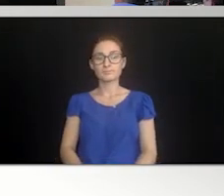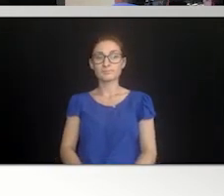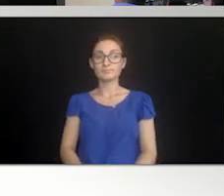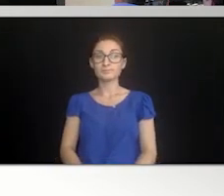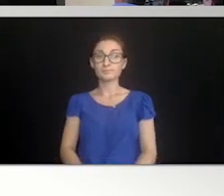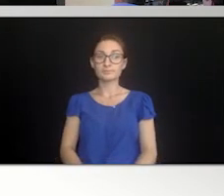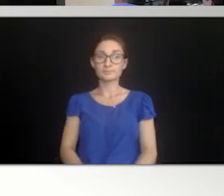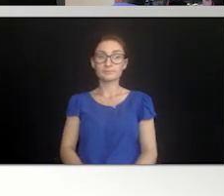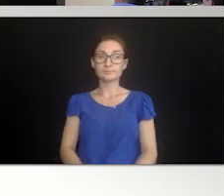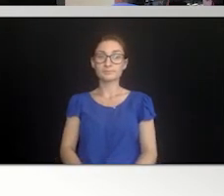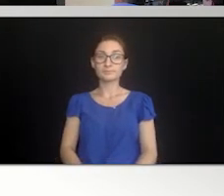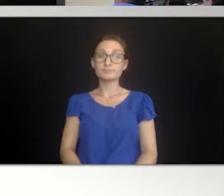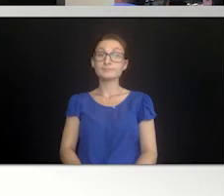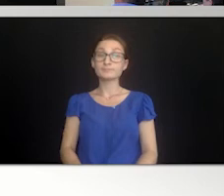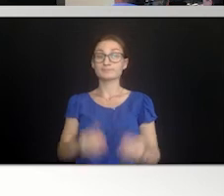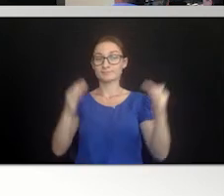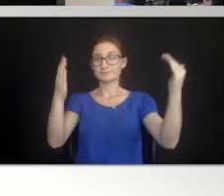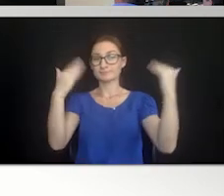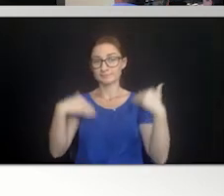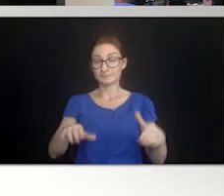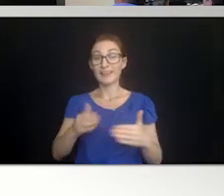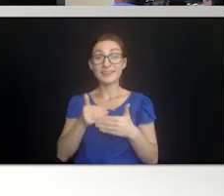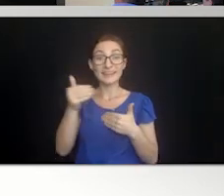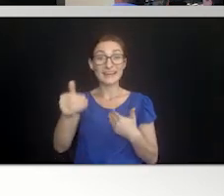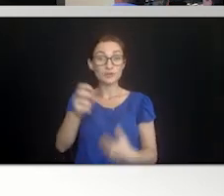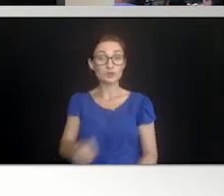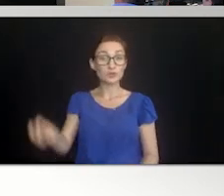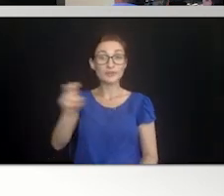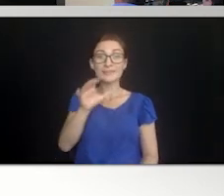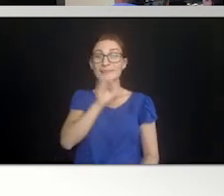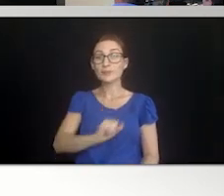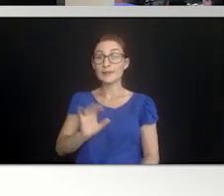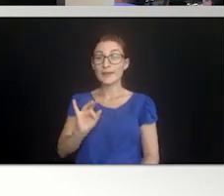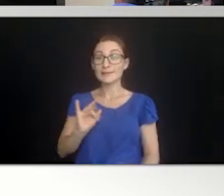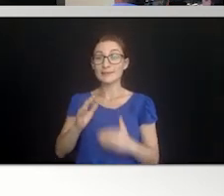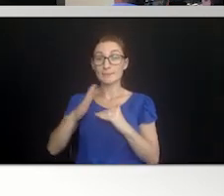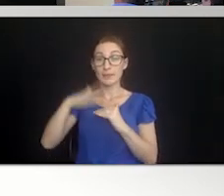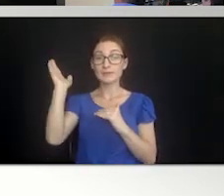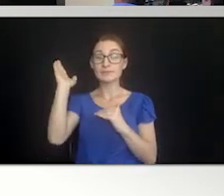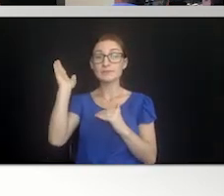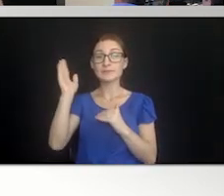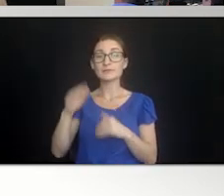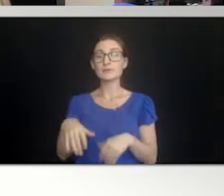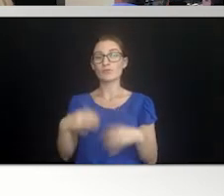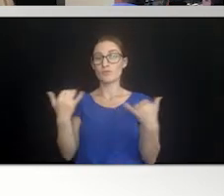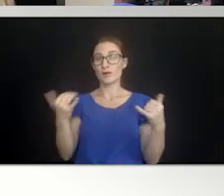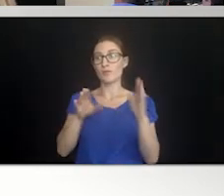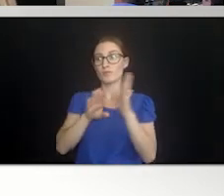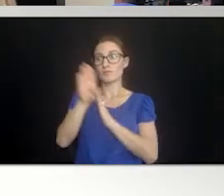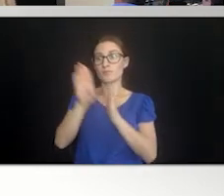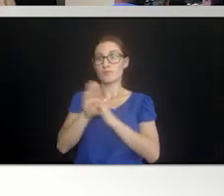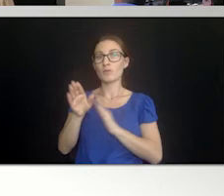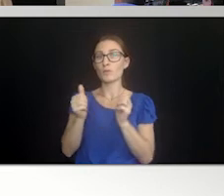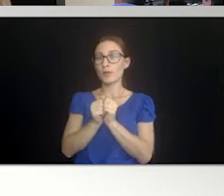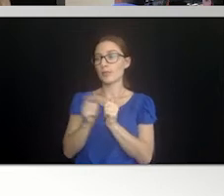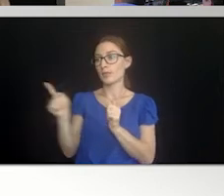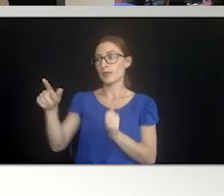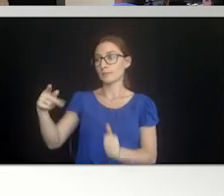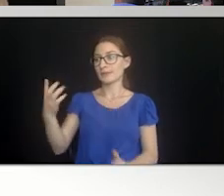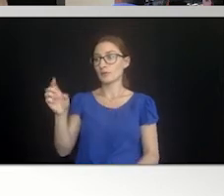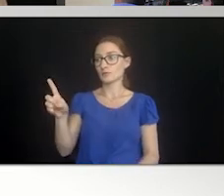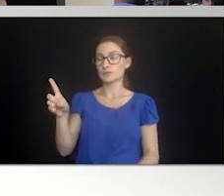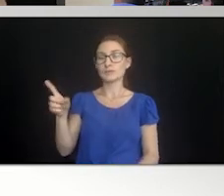And in addition, we've got the next journey, ages 18 plus. We're currently developing this with a PhD out of